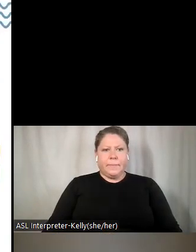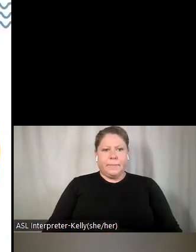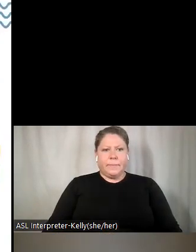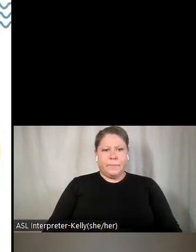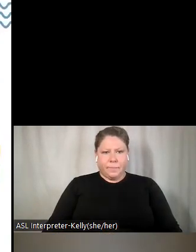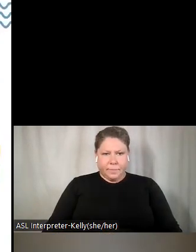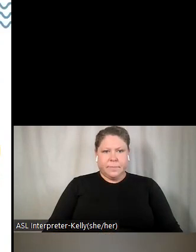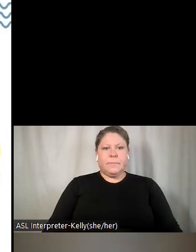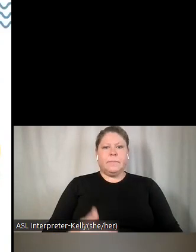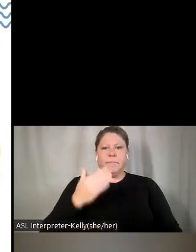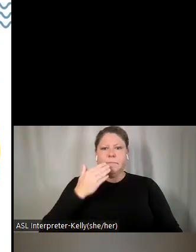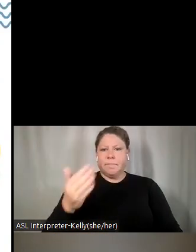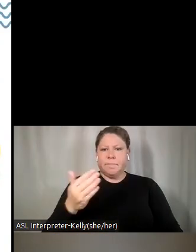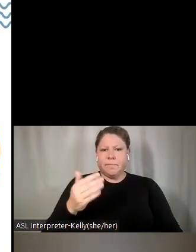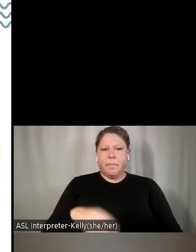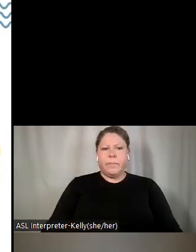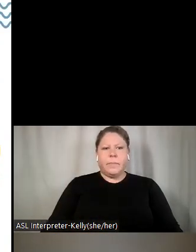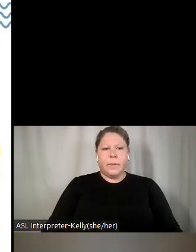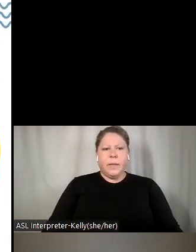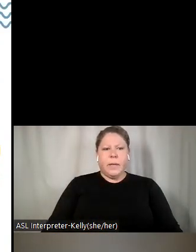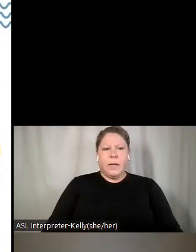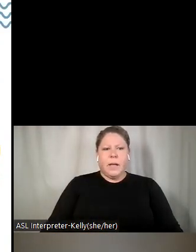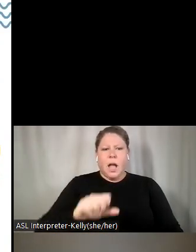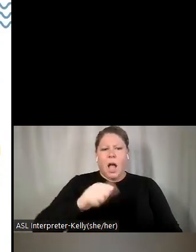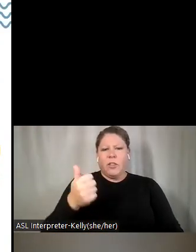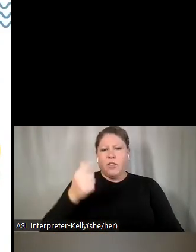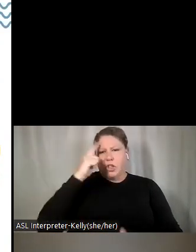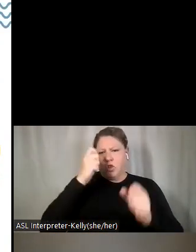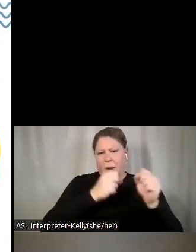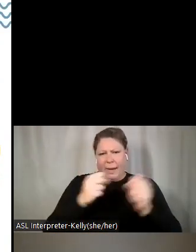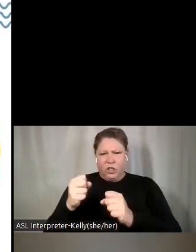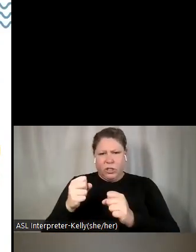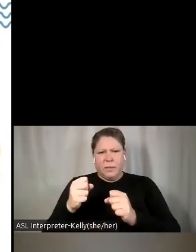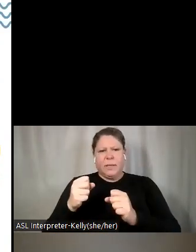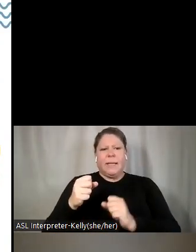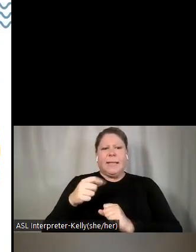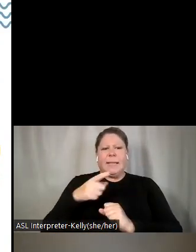Thank you. Another strategic area, and this is going to be one that's going to be in development